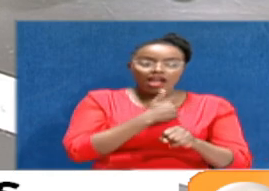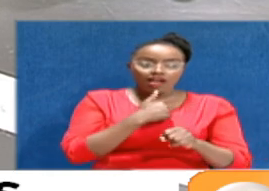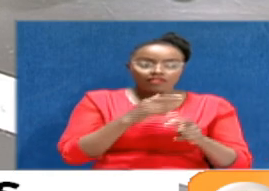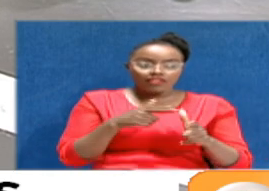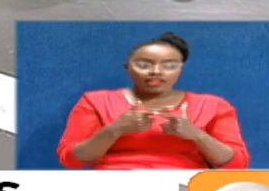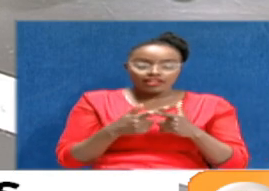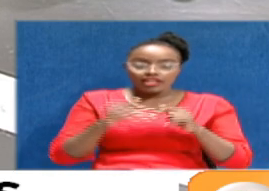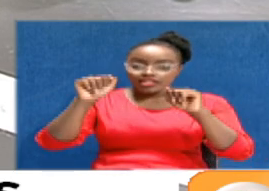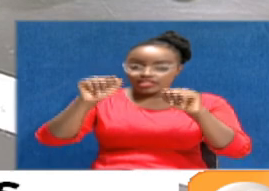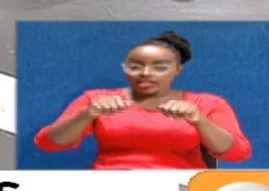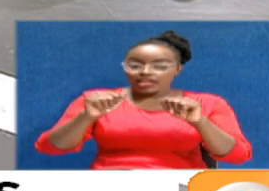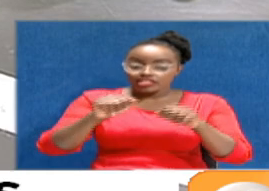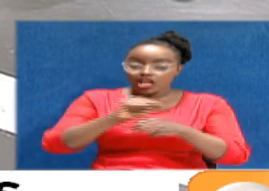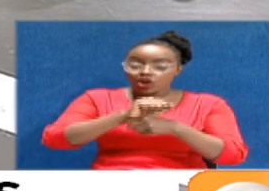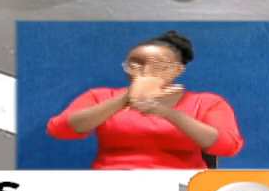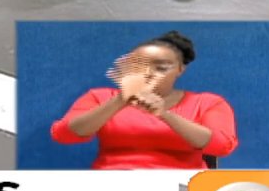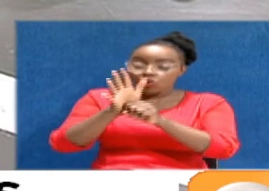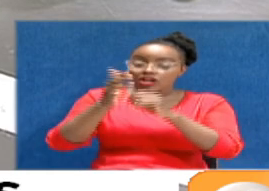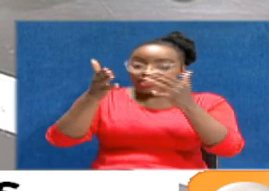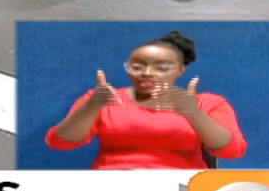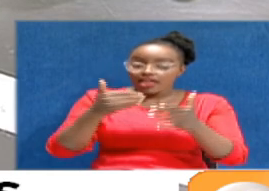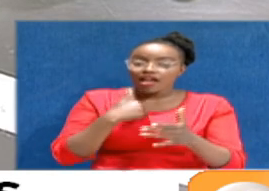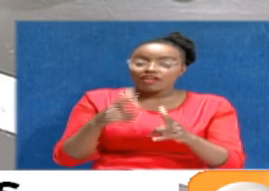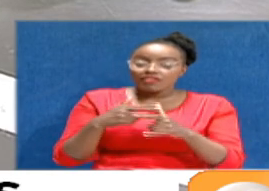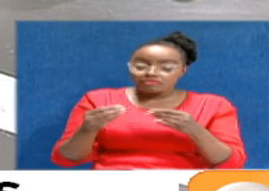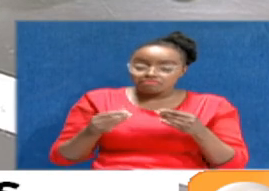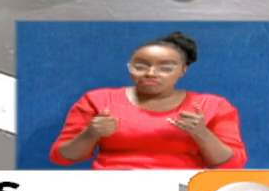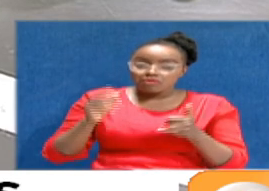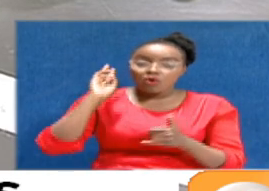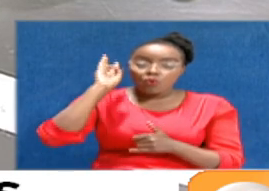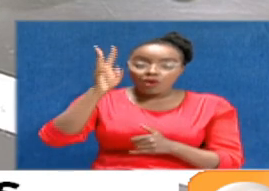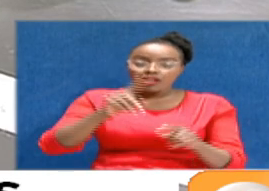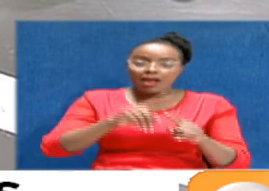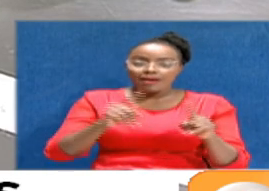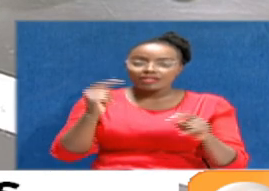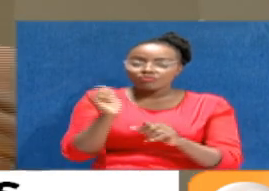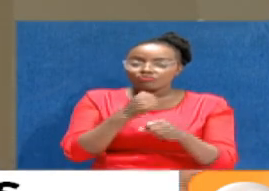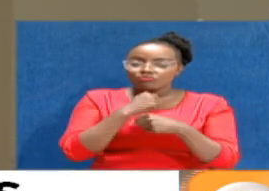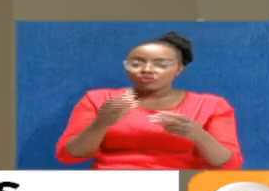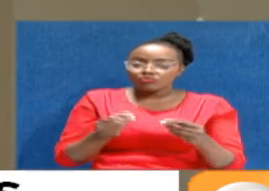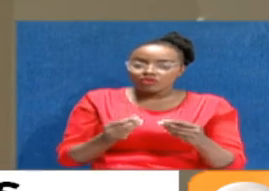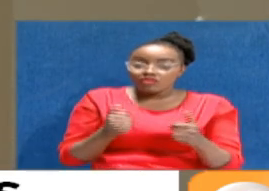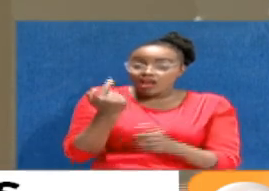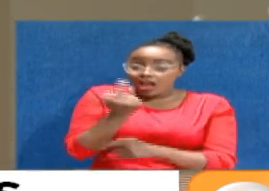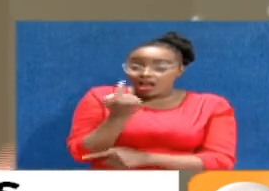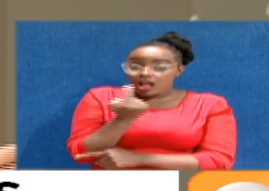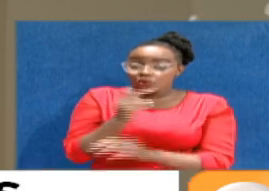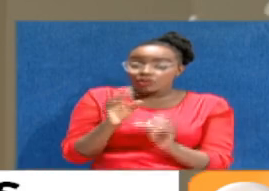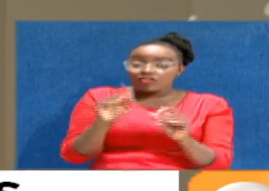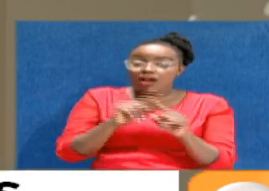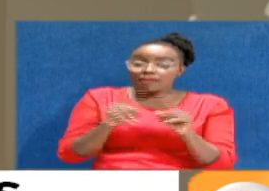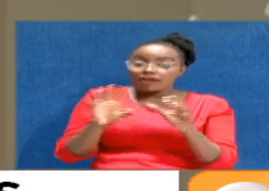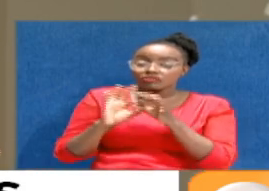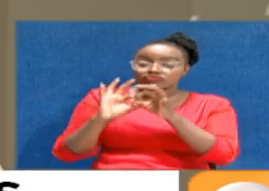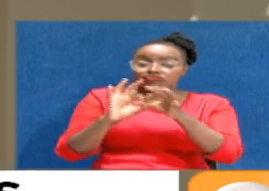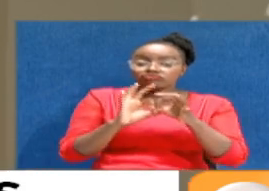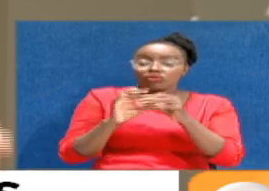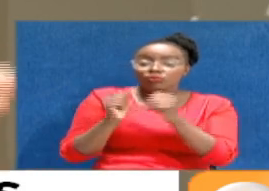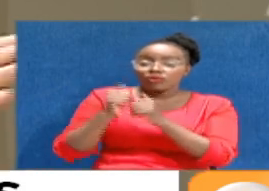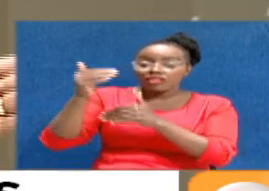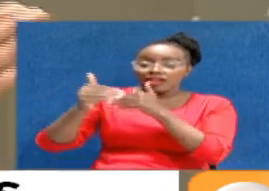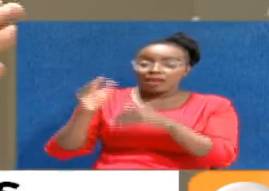to, yes, this Corona now. We will deal with it, but we cannot deal with it in isolation, but in conjunction